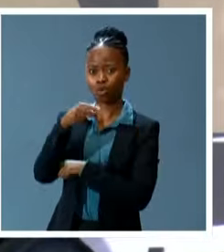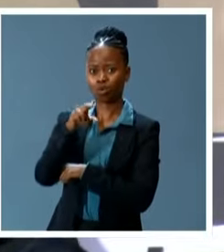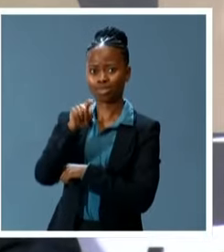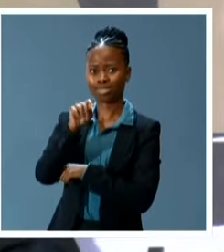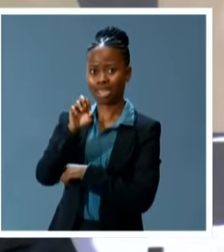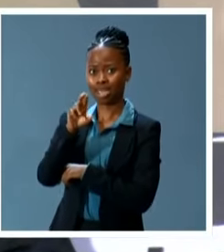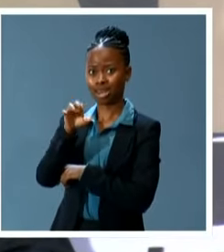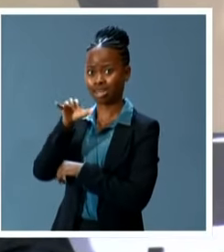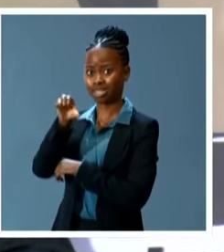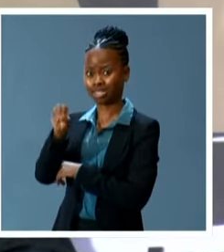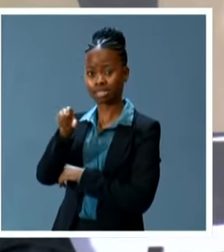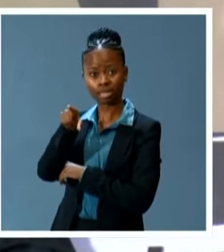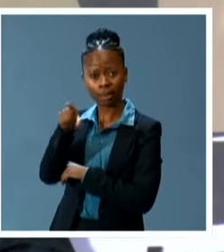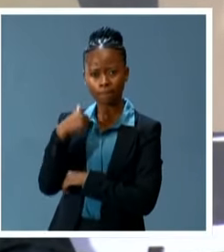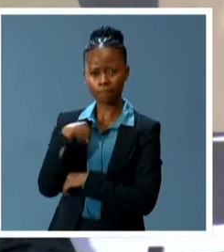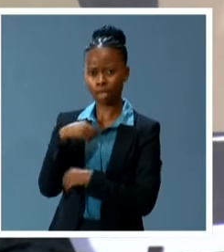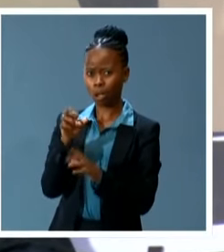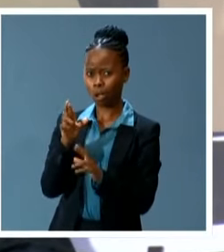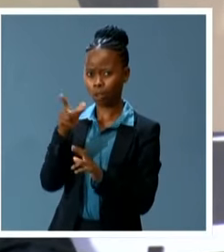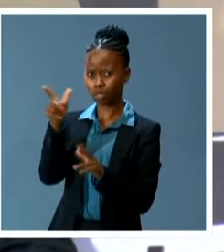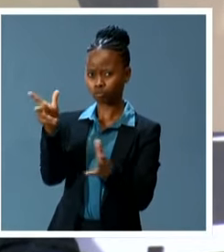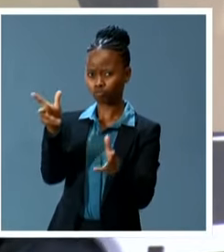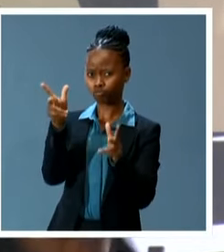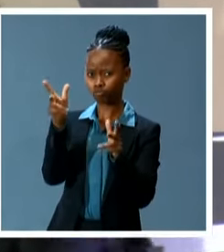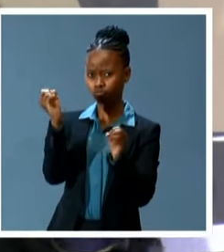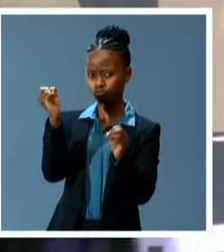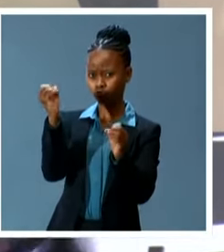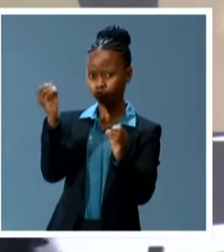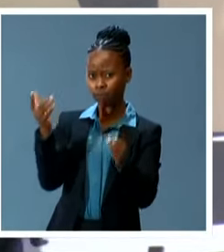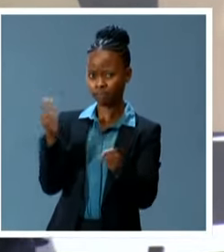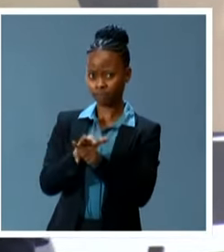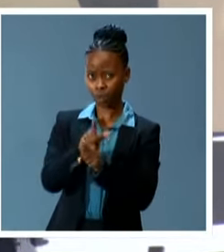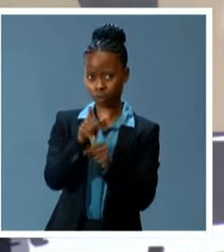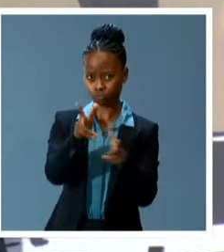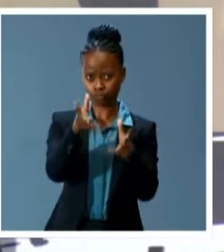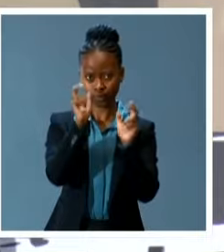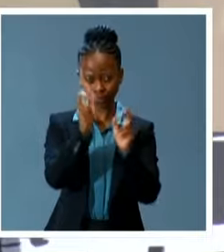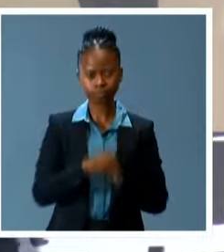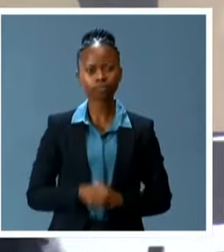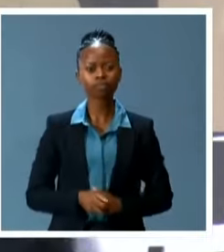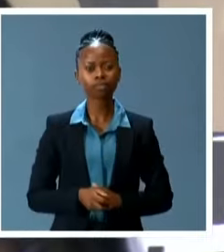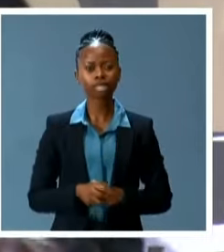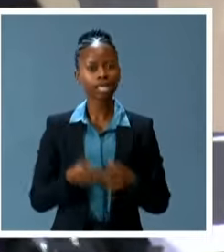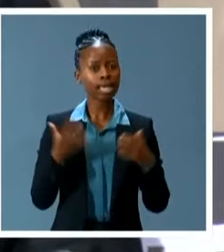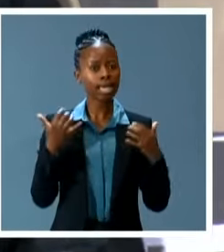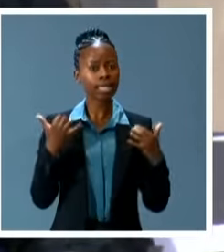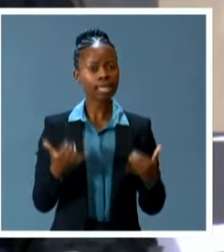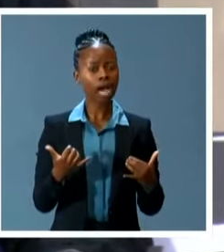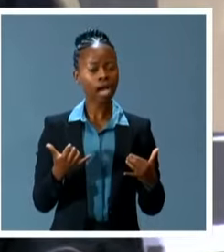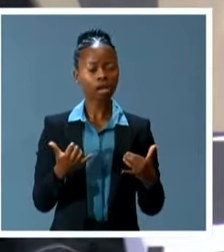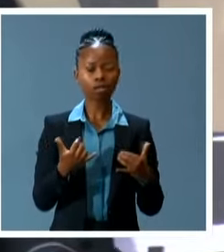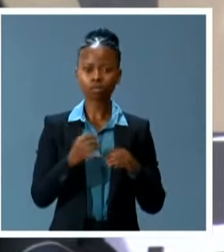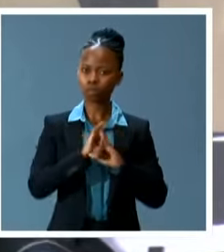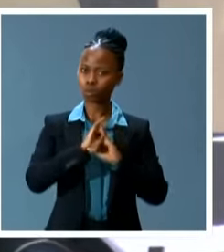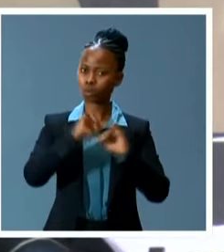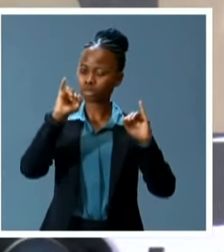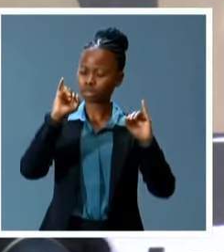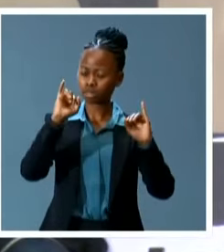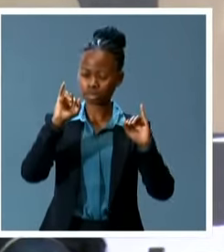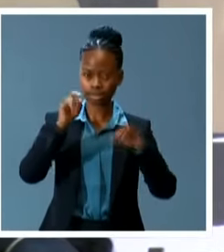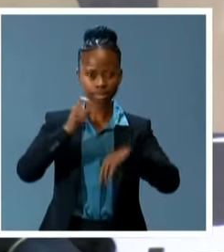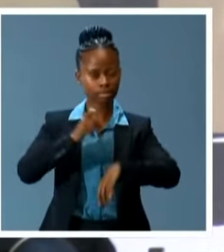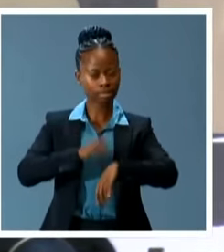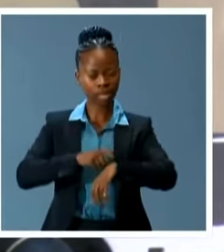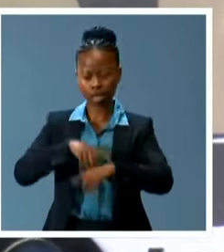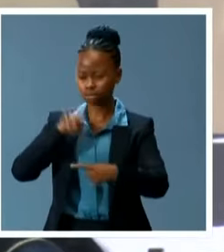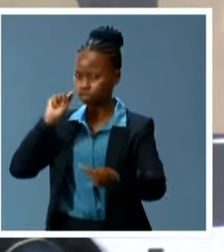of solidarity globally. Friends, we live in momentous times. COVID-19